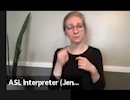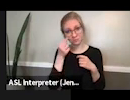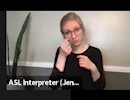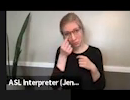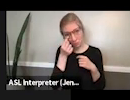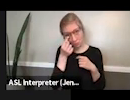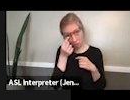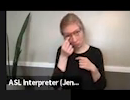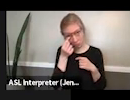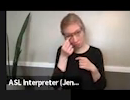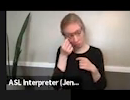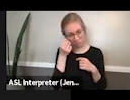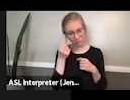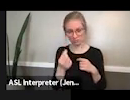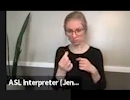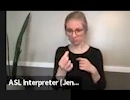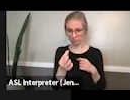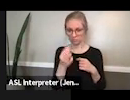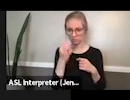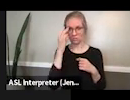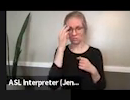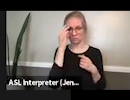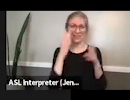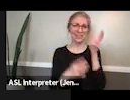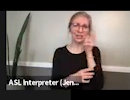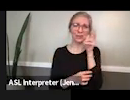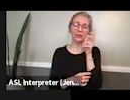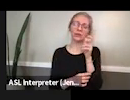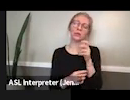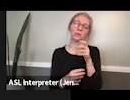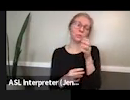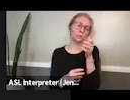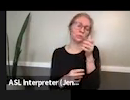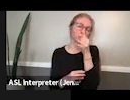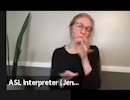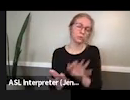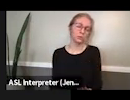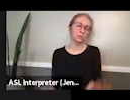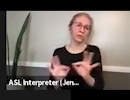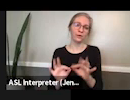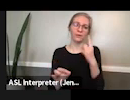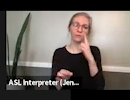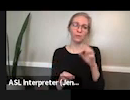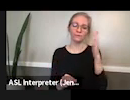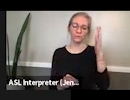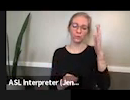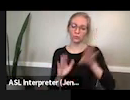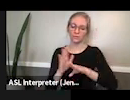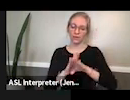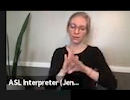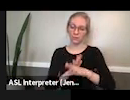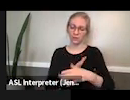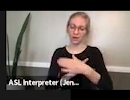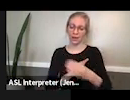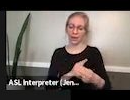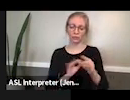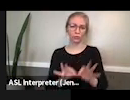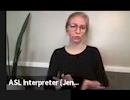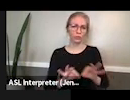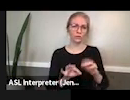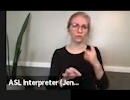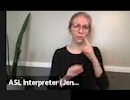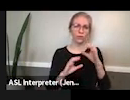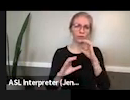that hearing is so critical to future development, and most especially critical to communication and